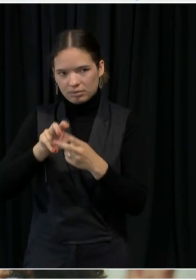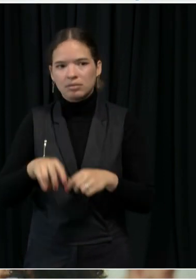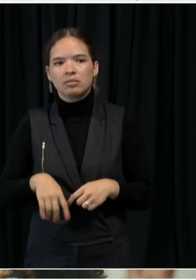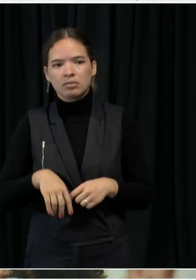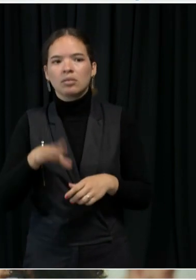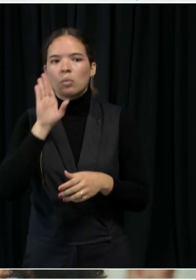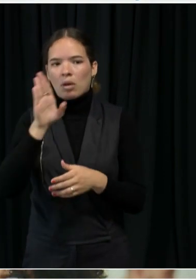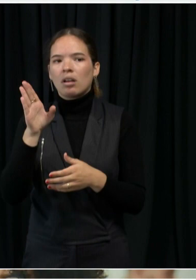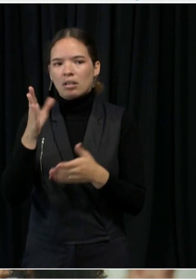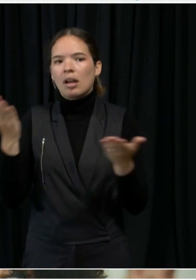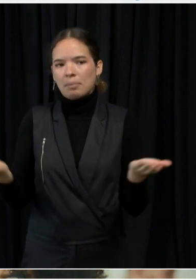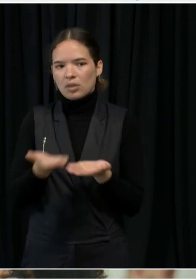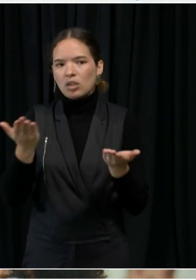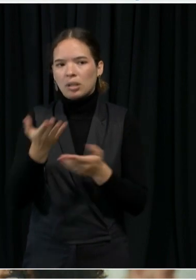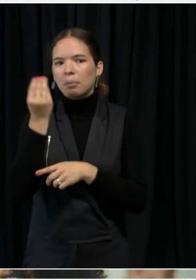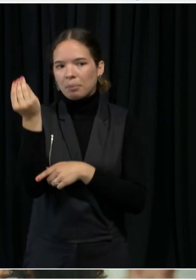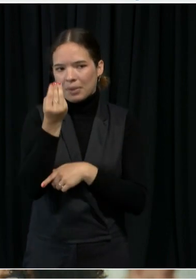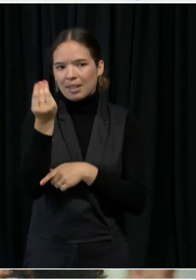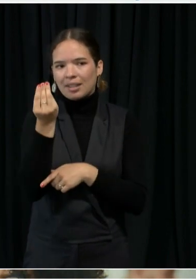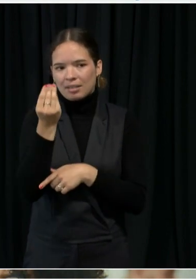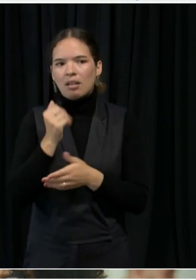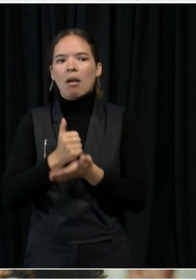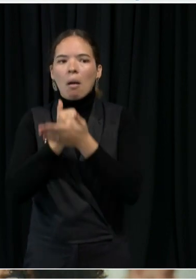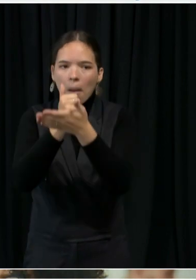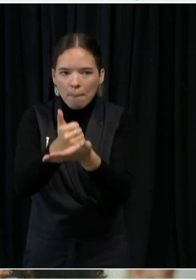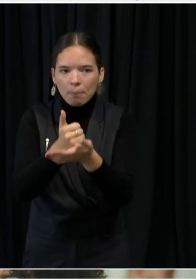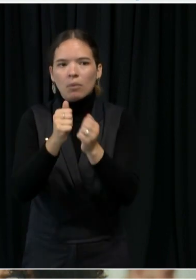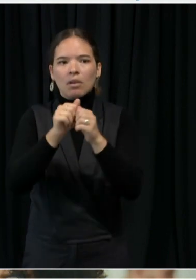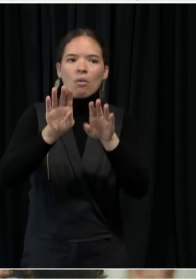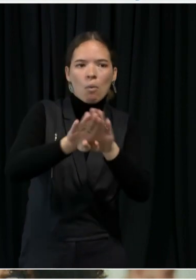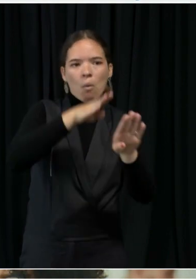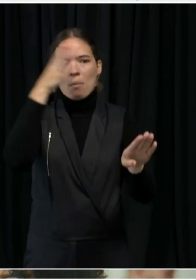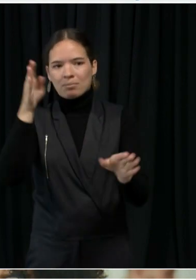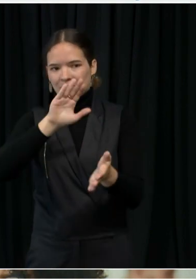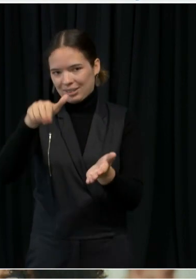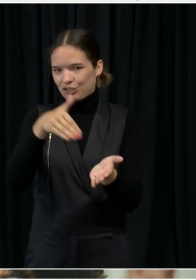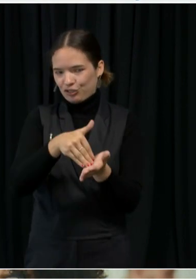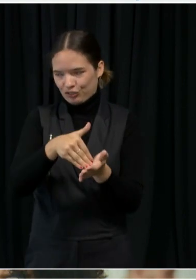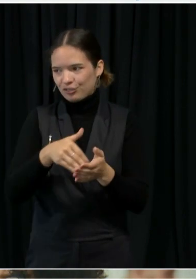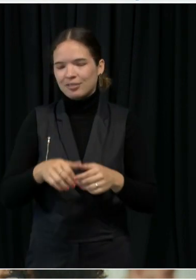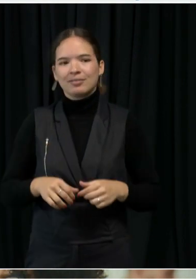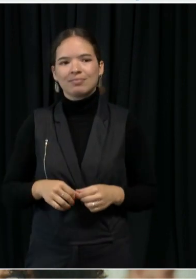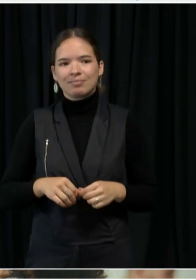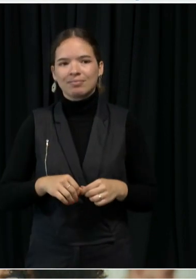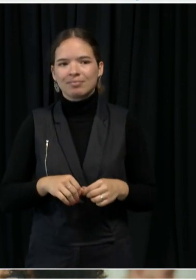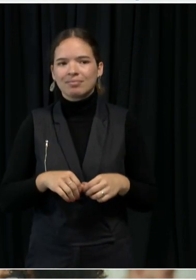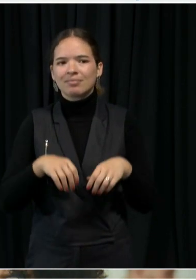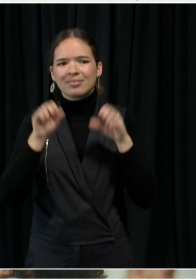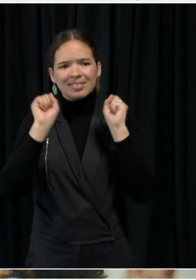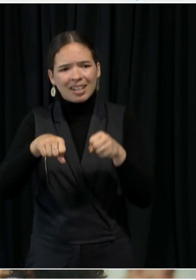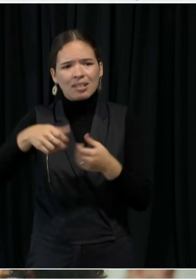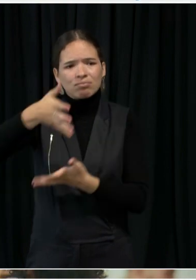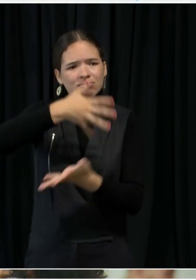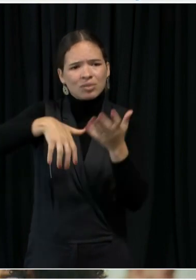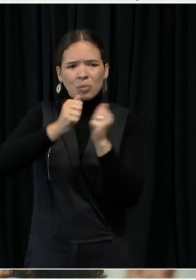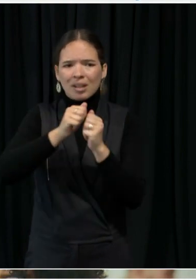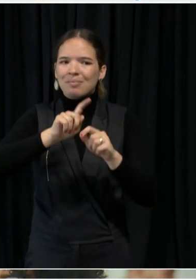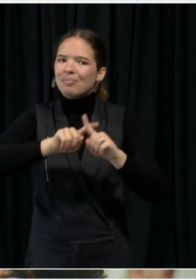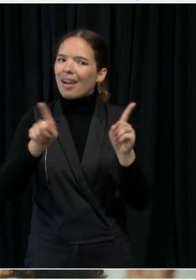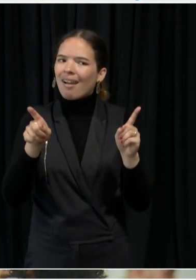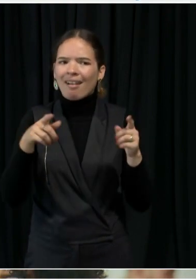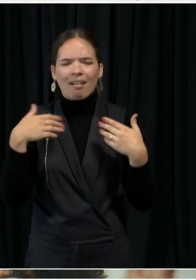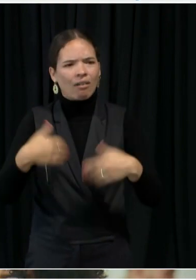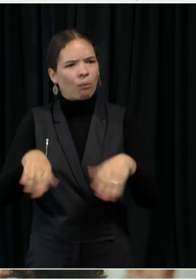of this fabulous system. So I hope you'll have a chance to engage with them. But I got to say that for us, the really exciting thing is that